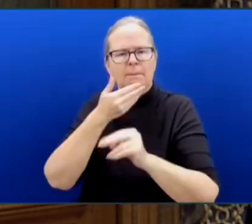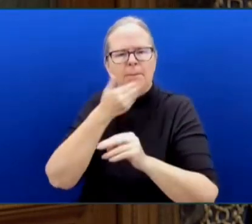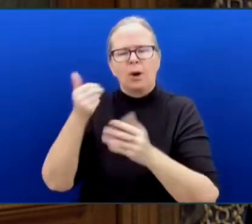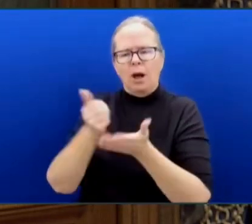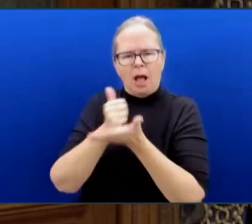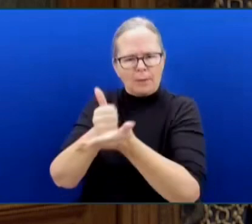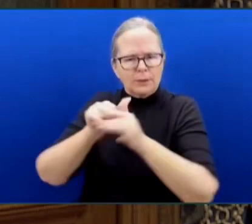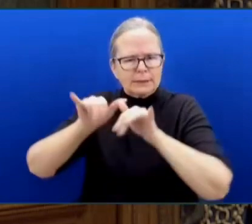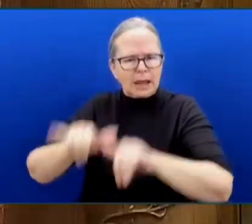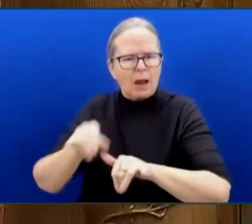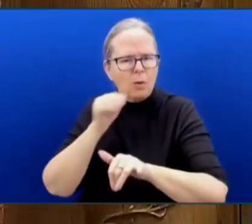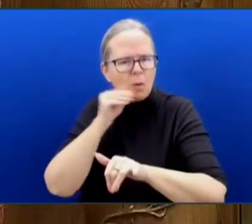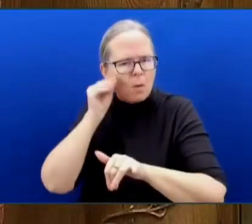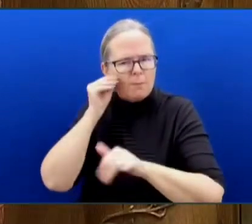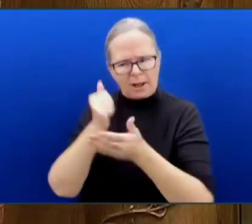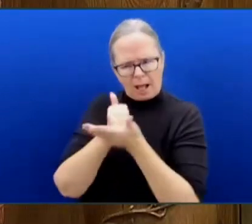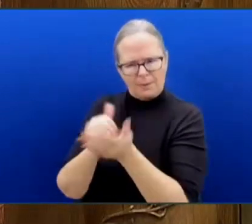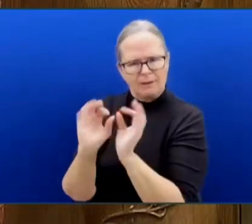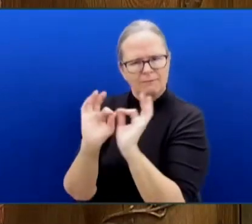need?